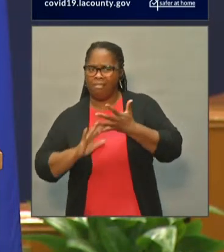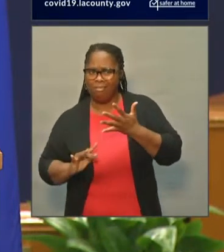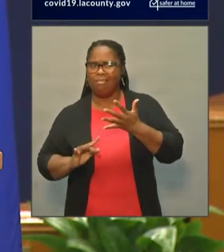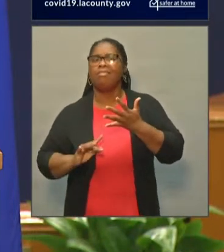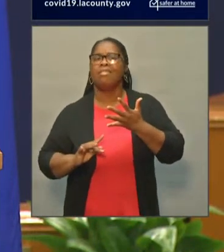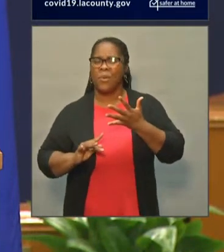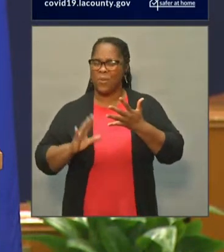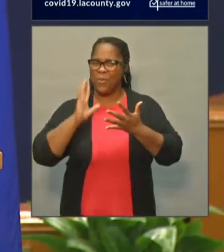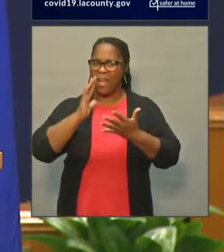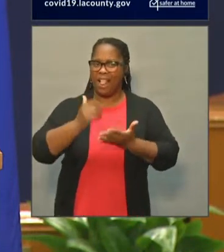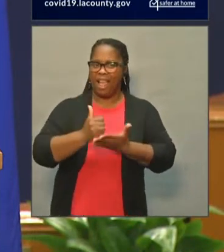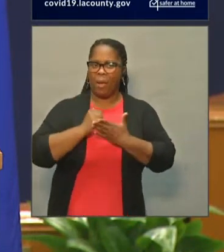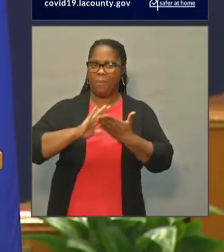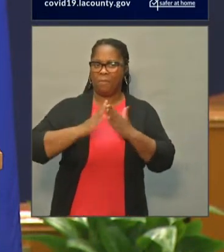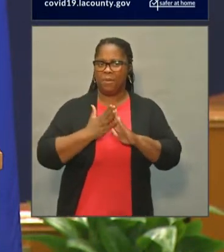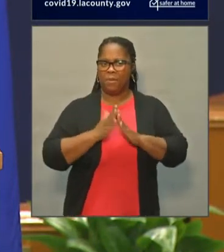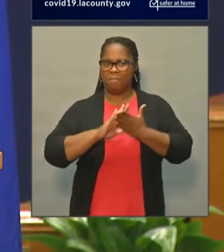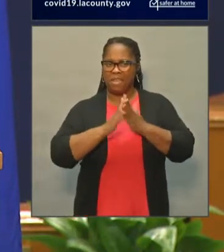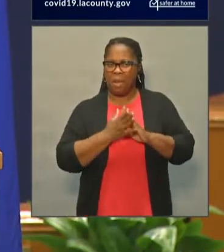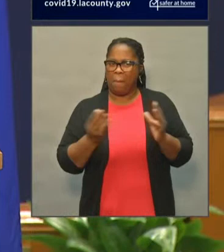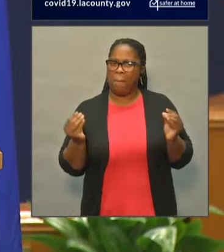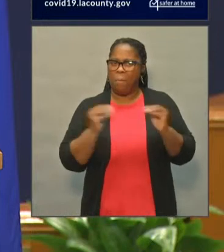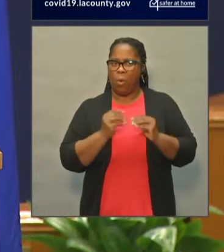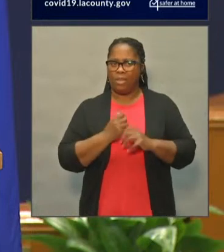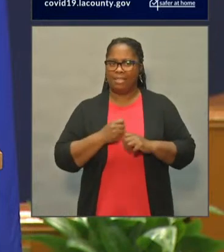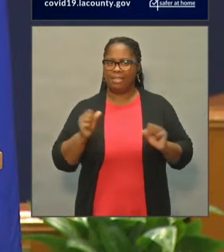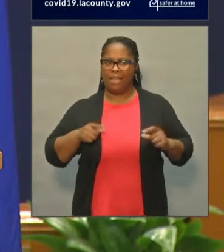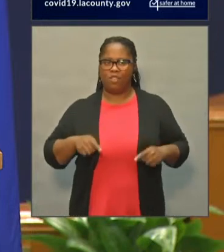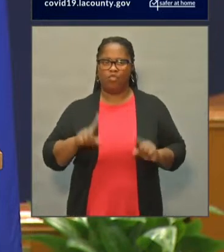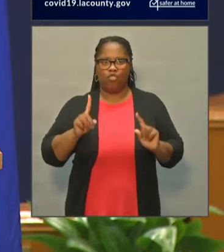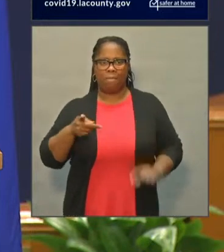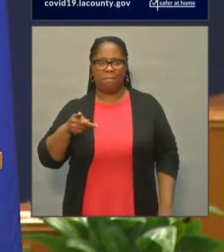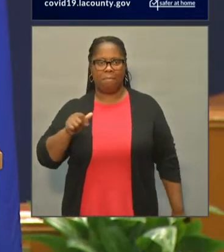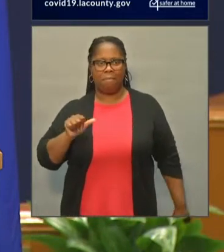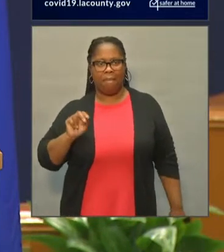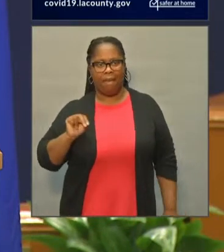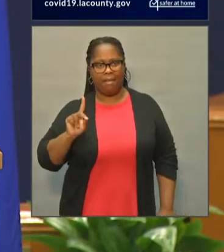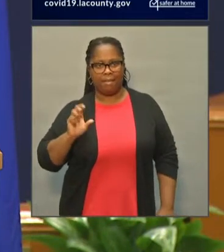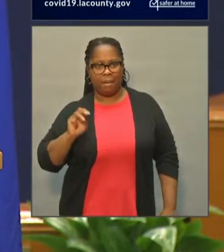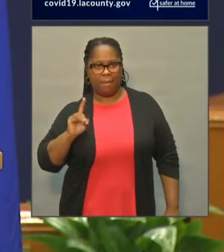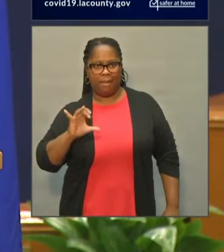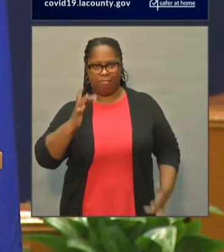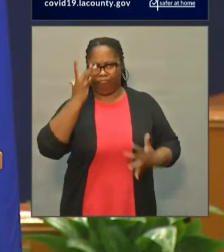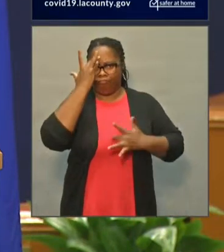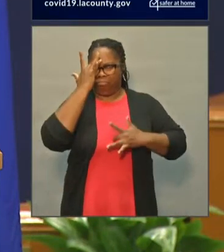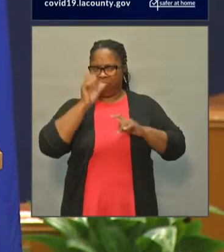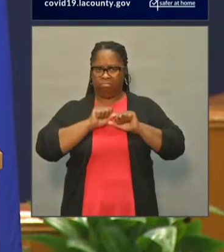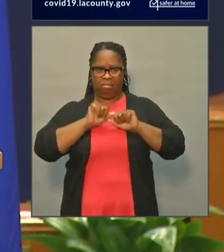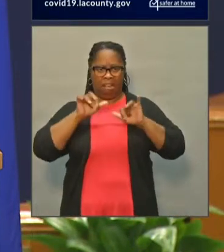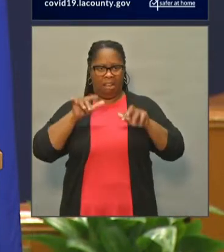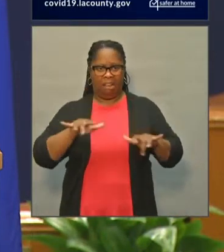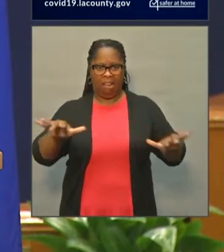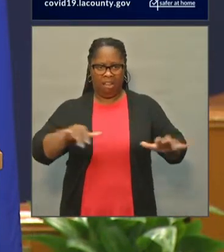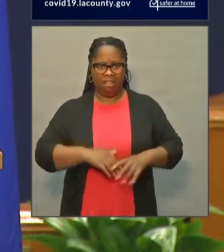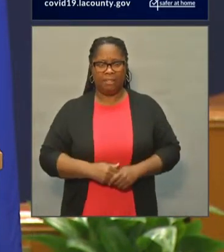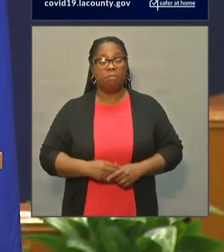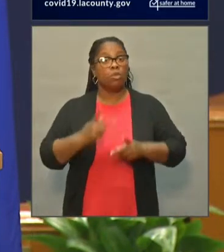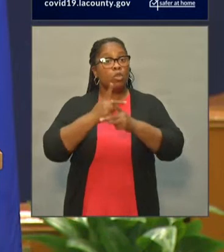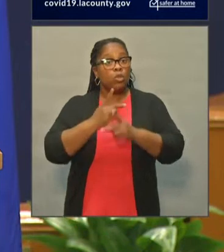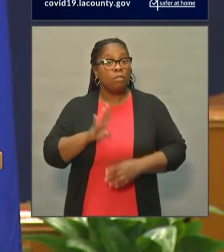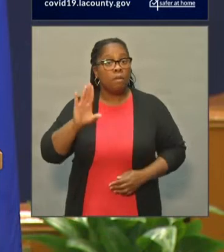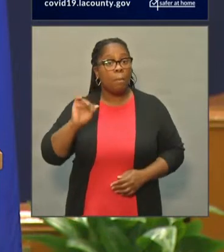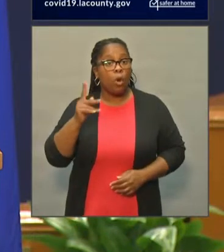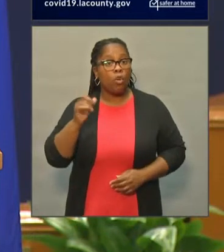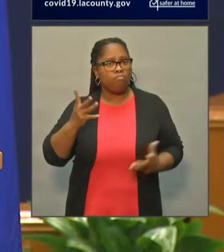our communities safer during this pandemic. And as Supervisor Barger mentioned, more spaces